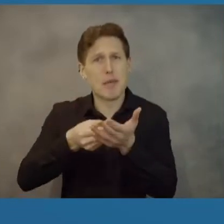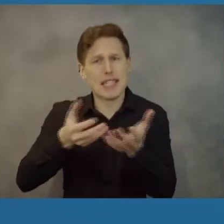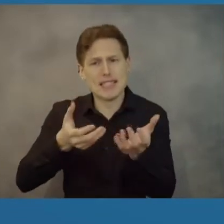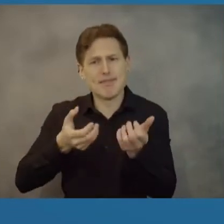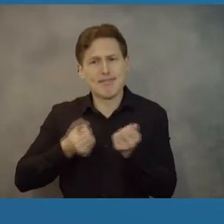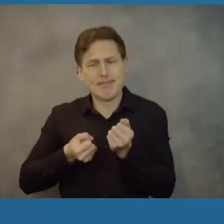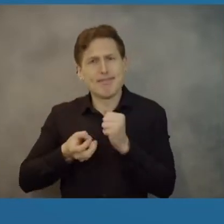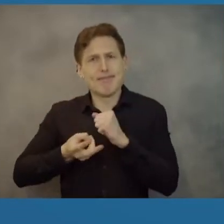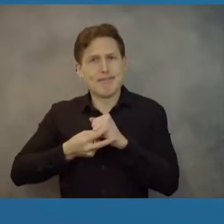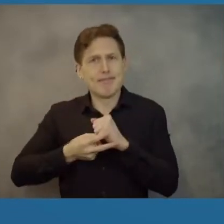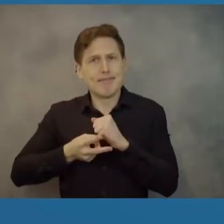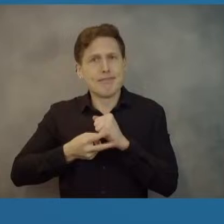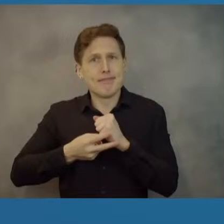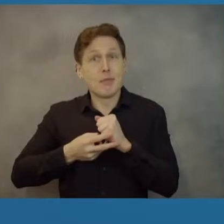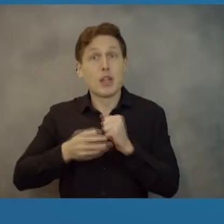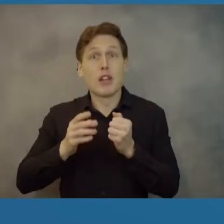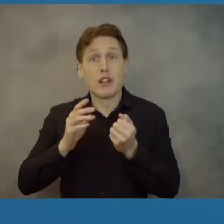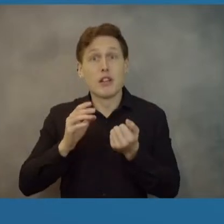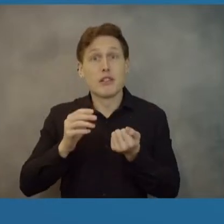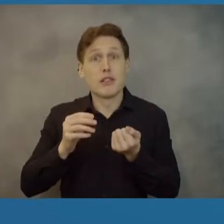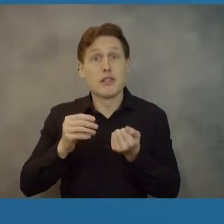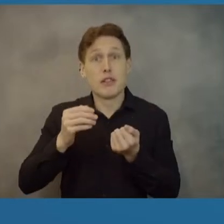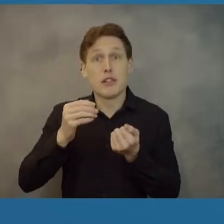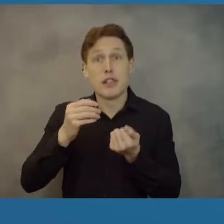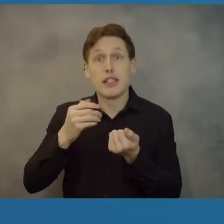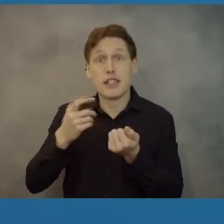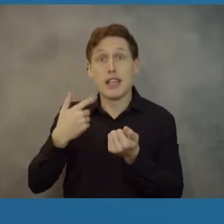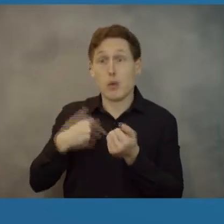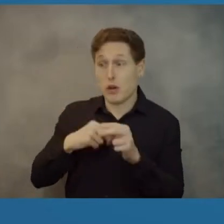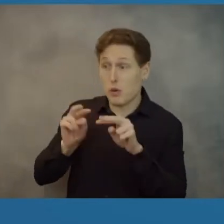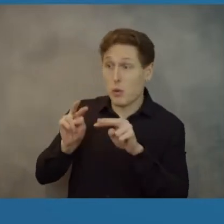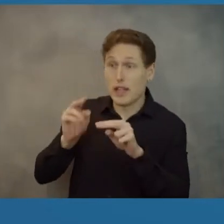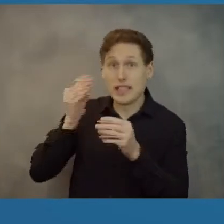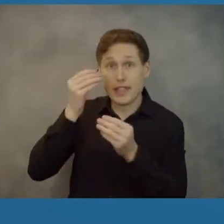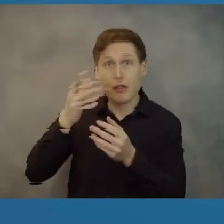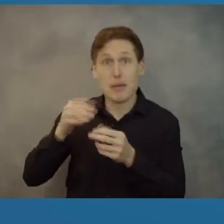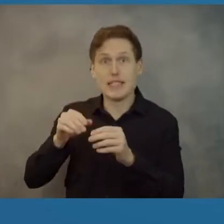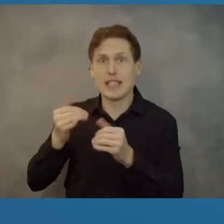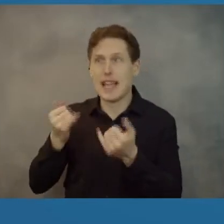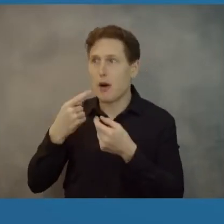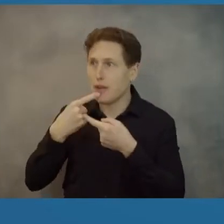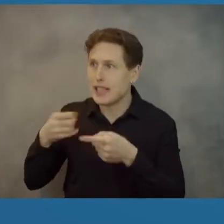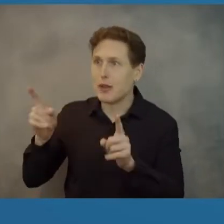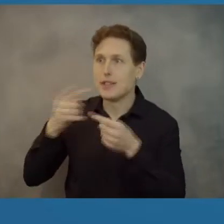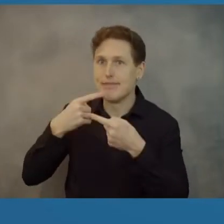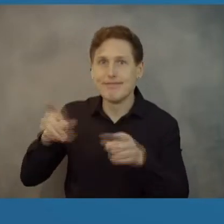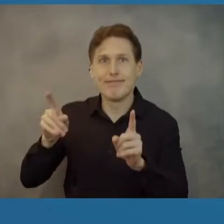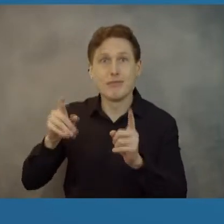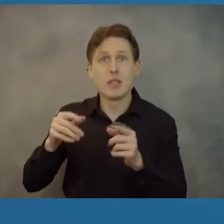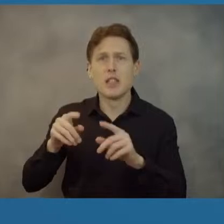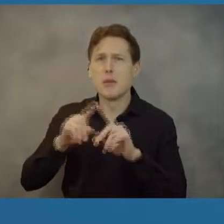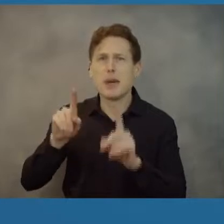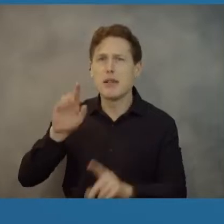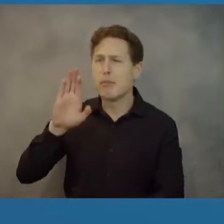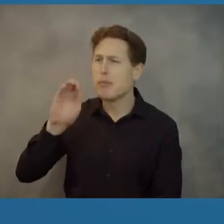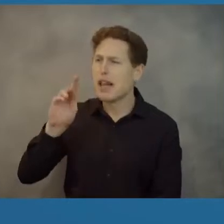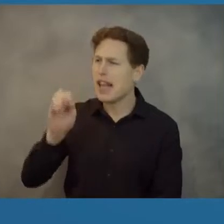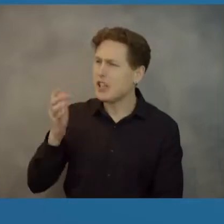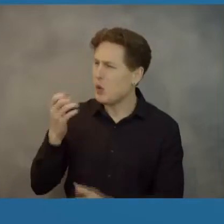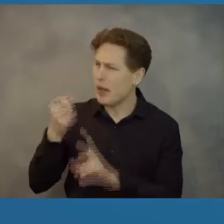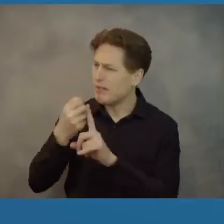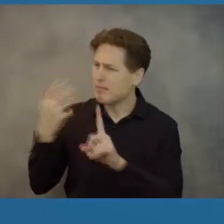was emerging only literally in the last few weeks. But Blake, you want to comment on that? I think you hit all